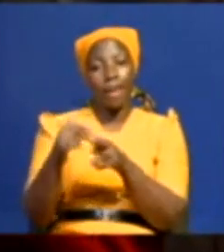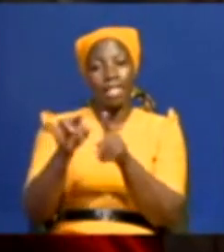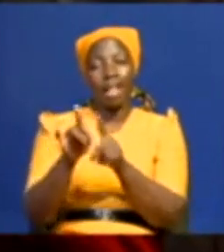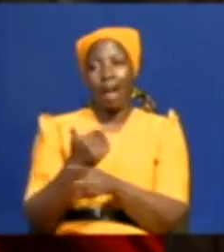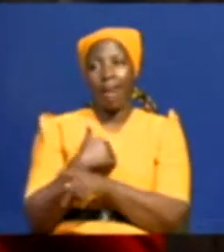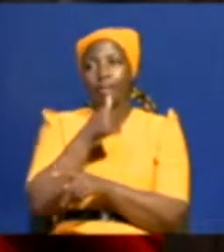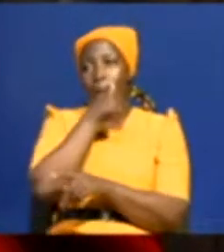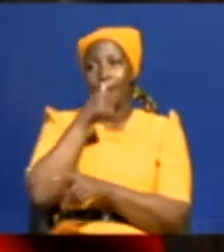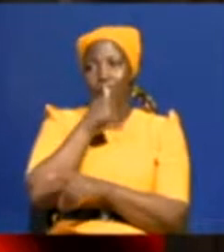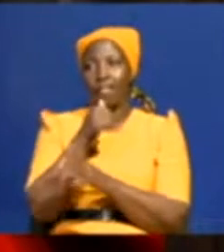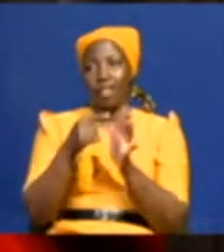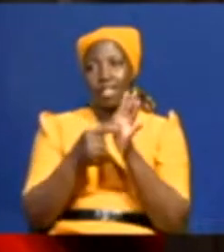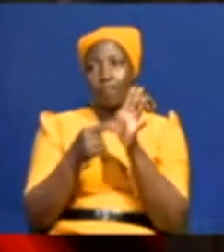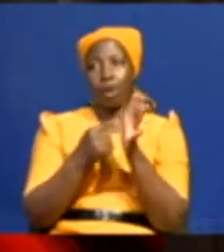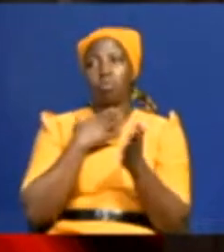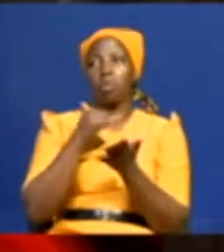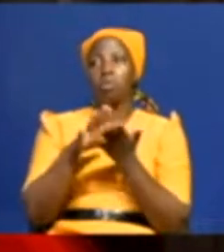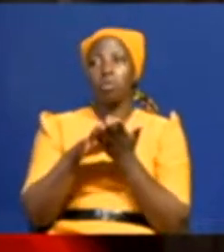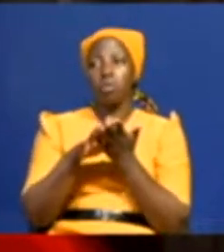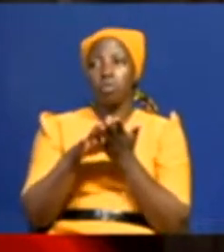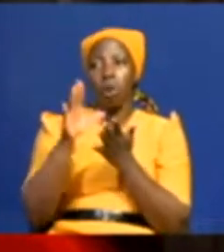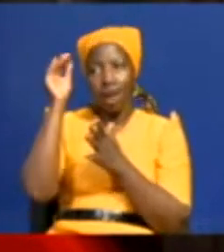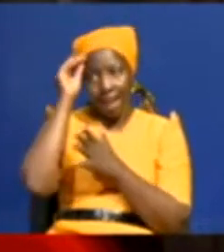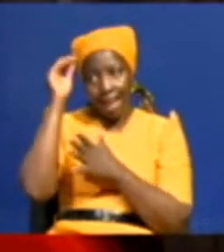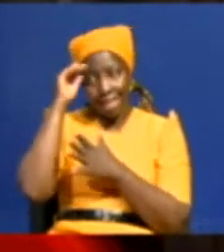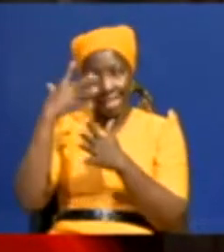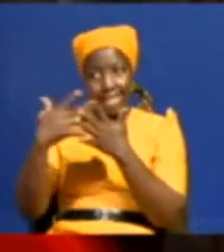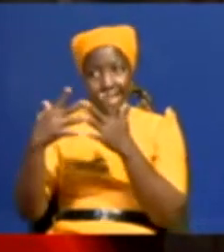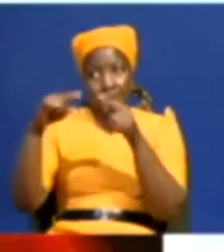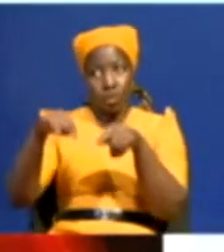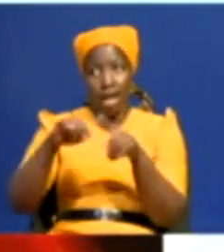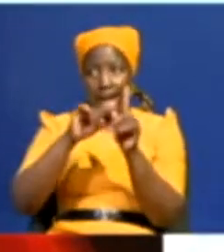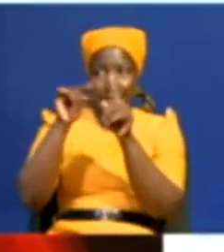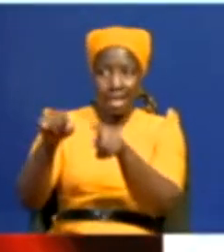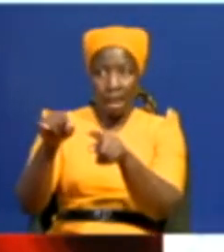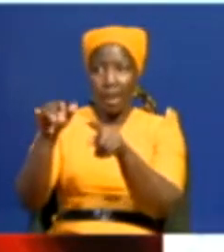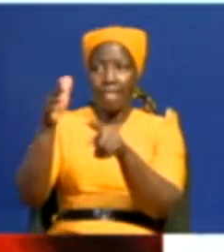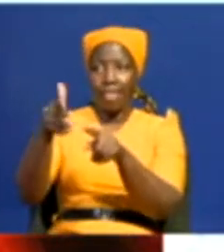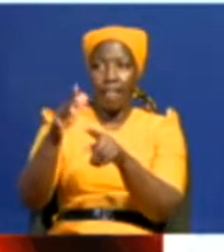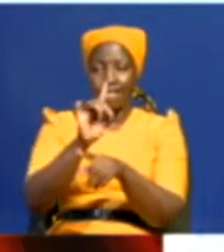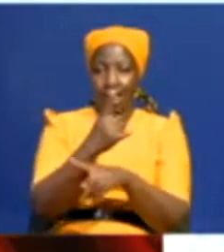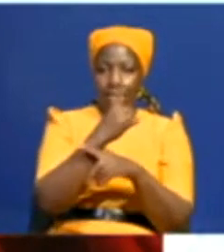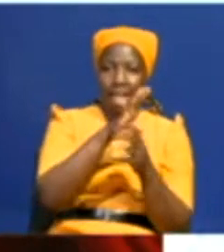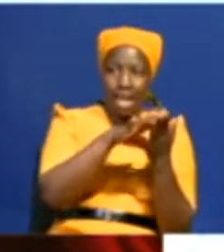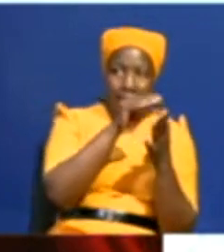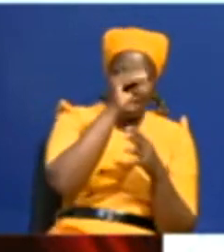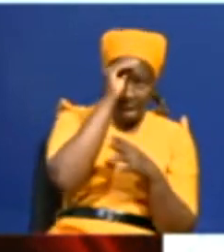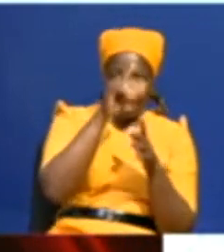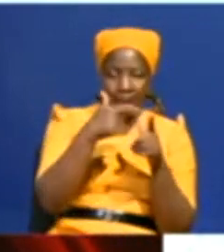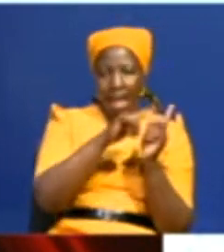today. I will go to science and see, first I go to my courses and then I'll see